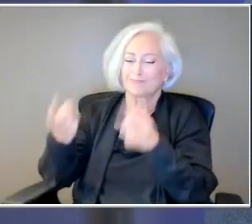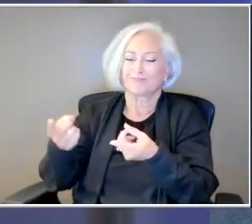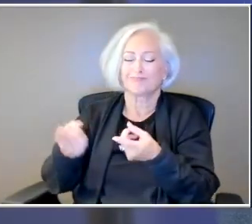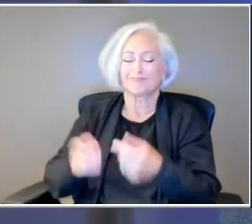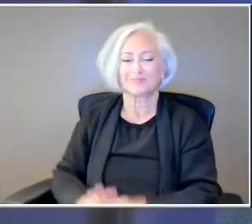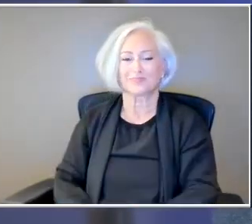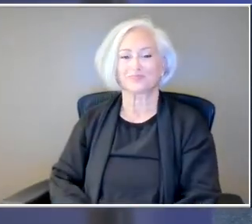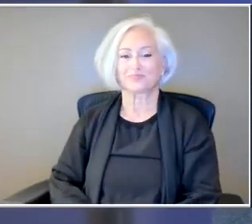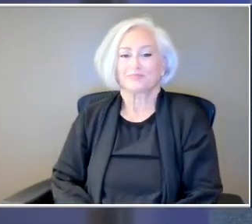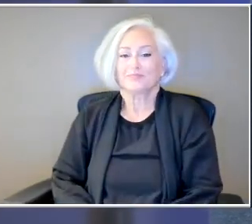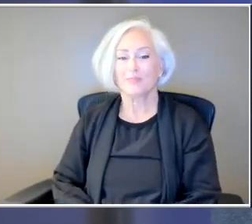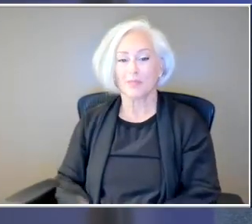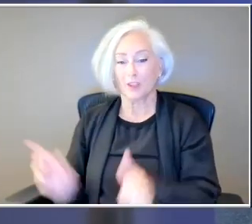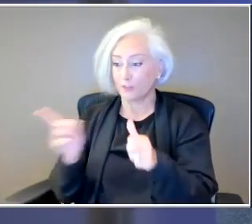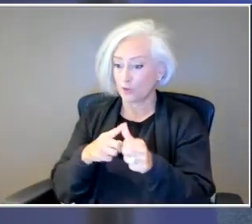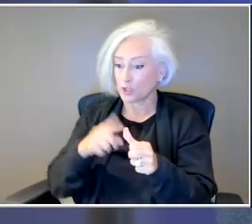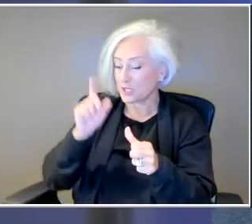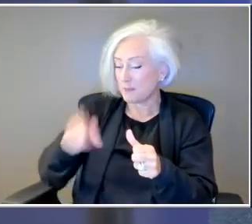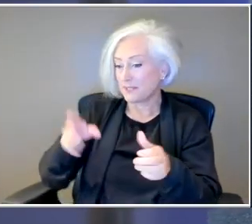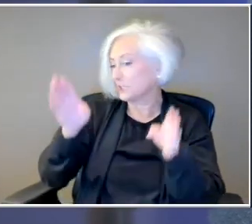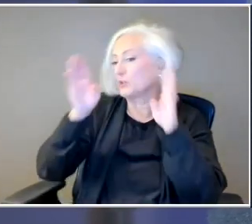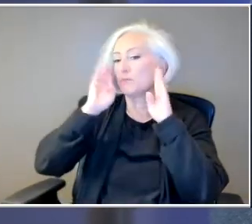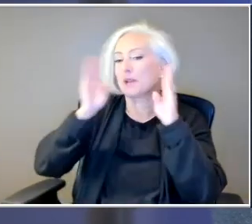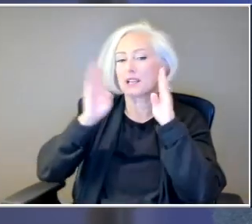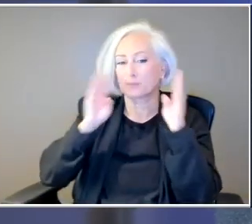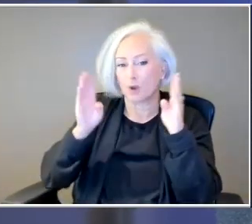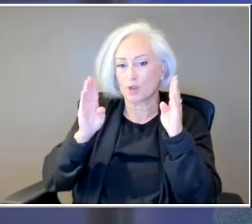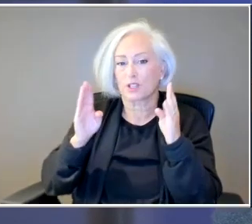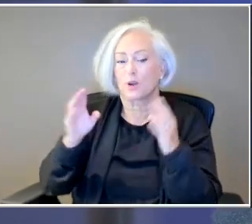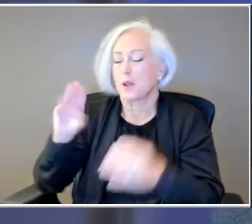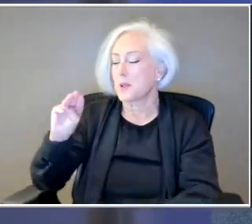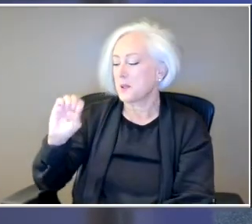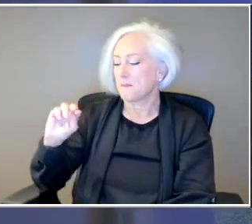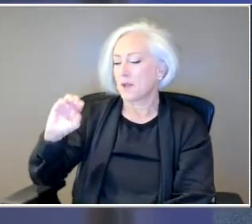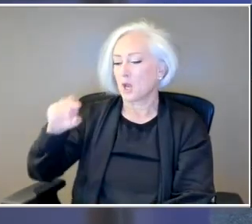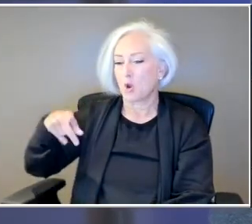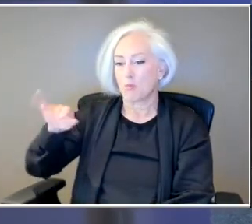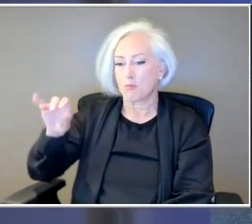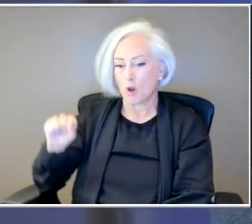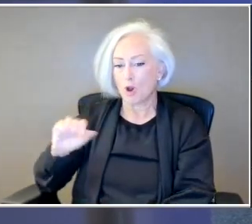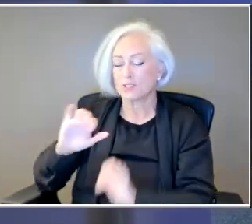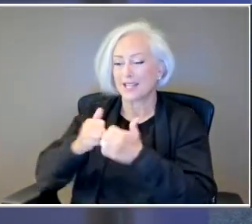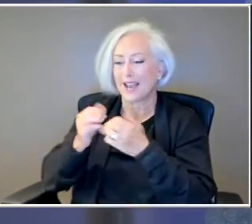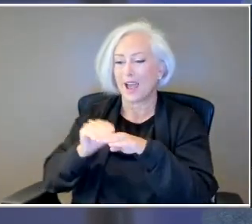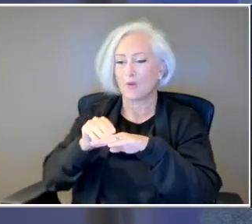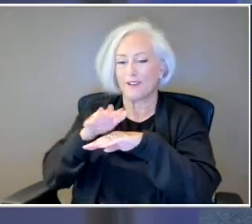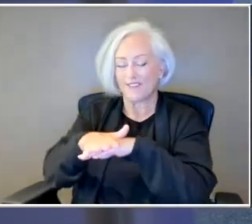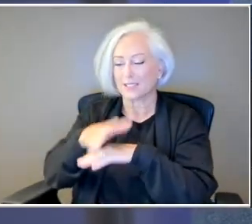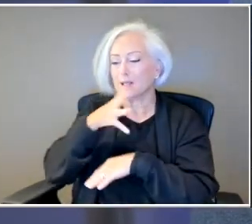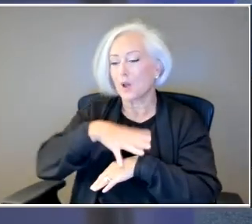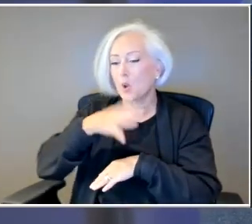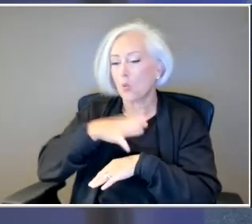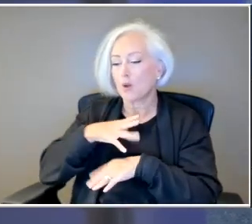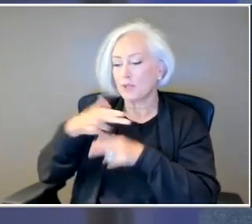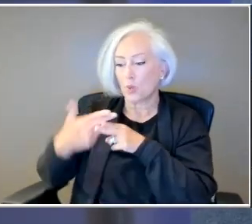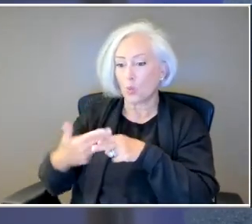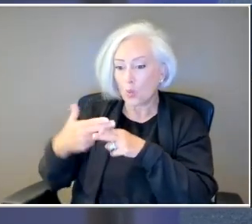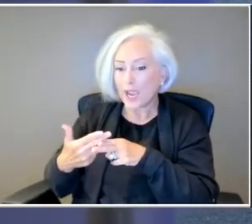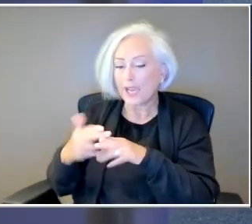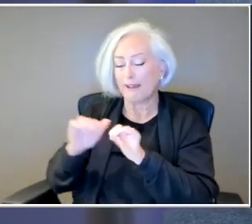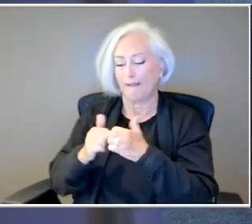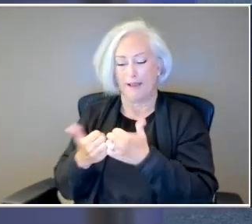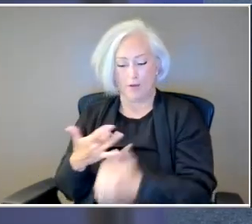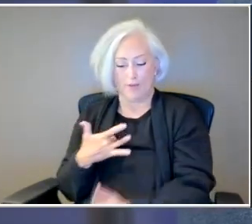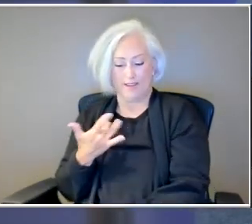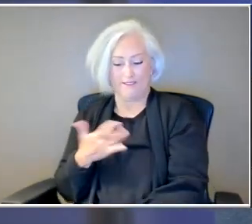to pay more attention to the effects of menopause and how it affects women's weight and how they feel, and all these things we're talking about. So there needs to